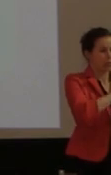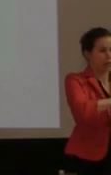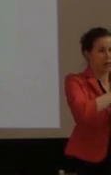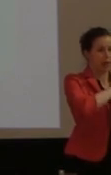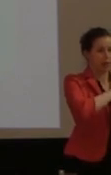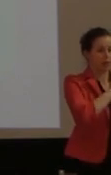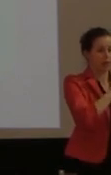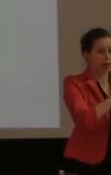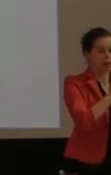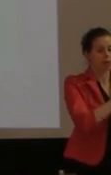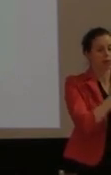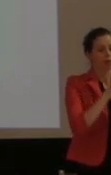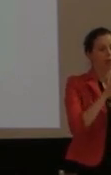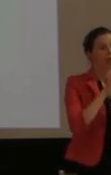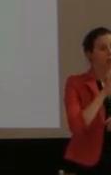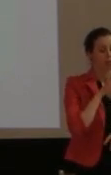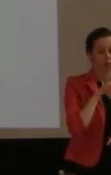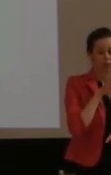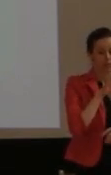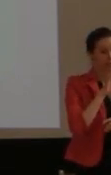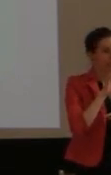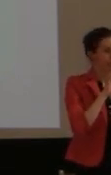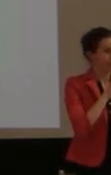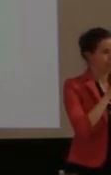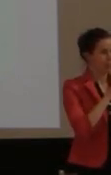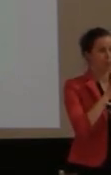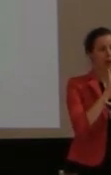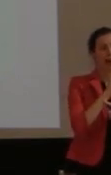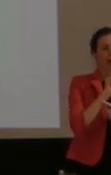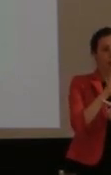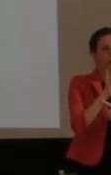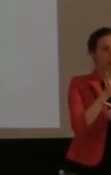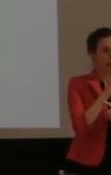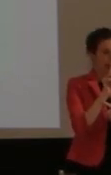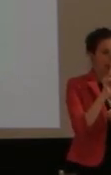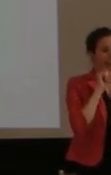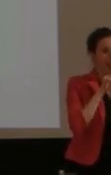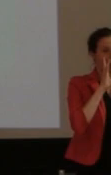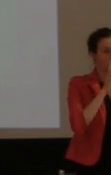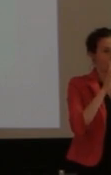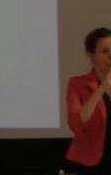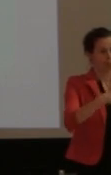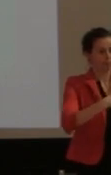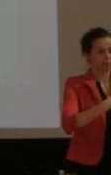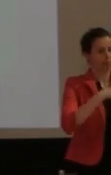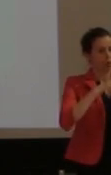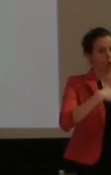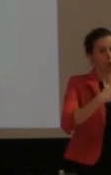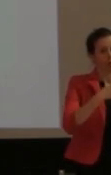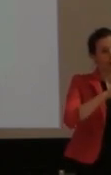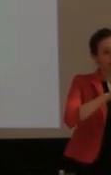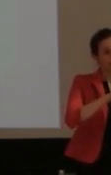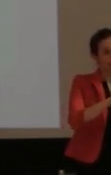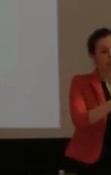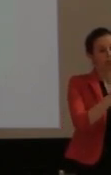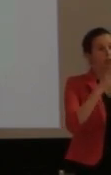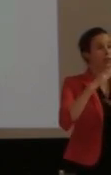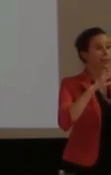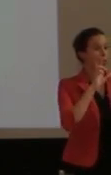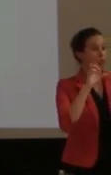from Mayo Clinic is a repository for processing, storing, and sharing biosamples. The participant center on the top